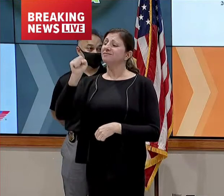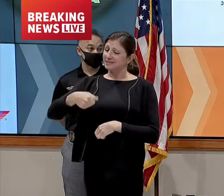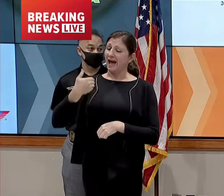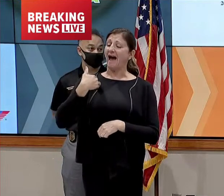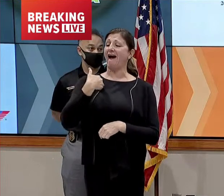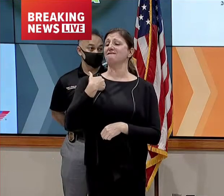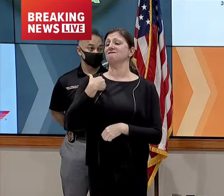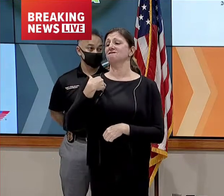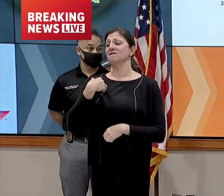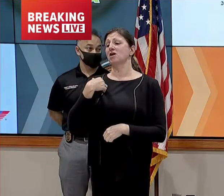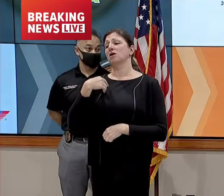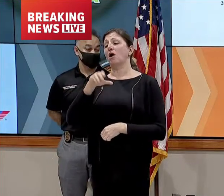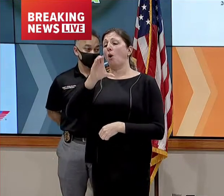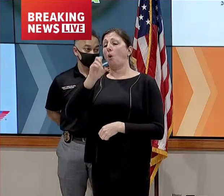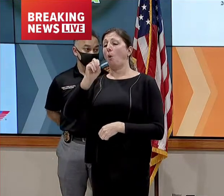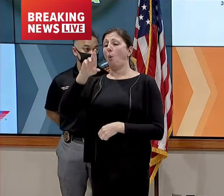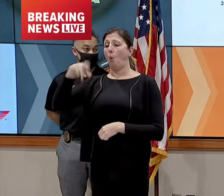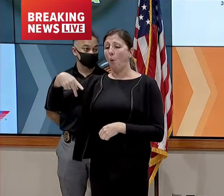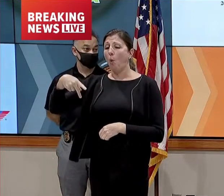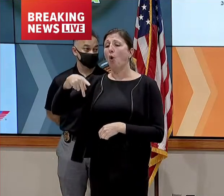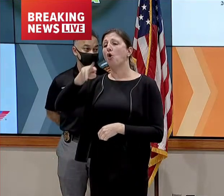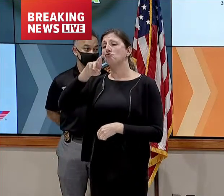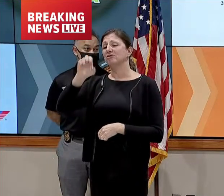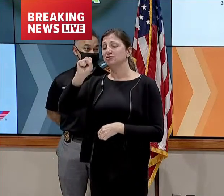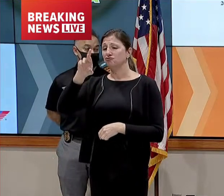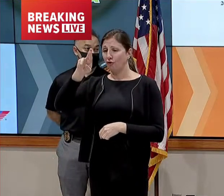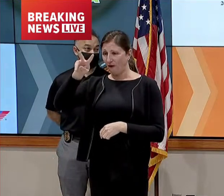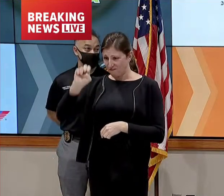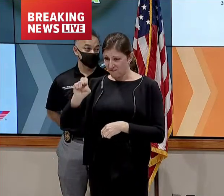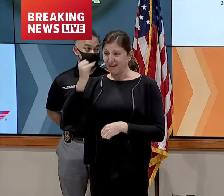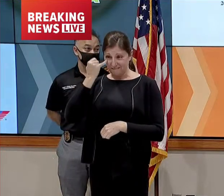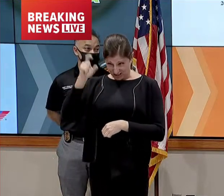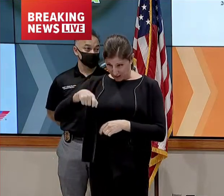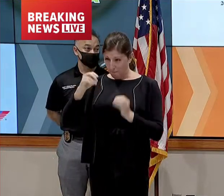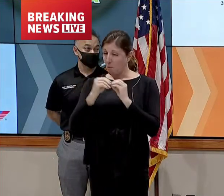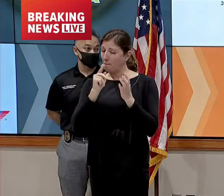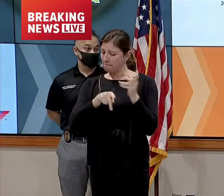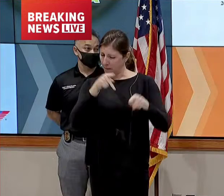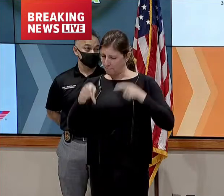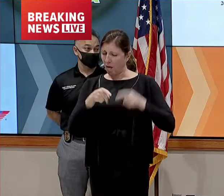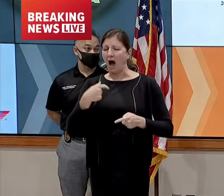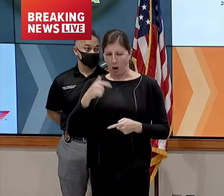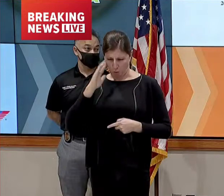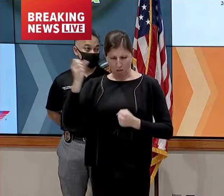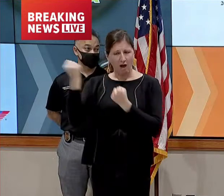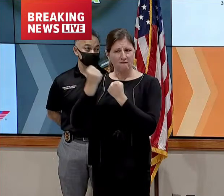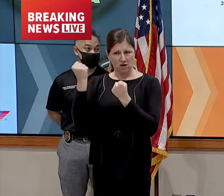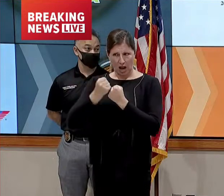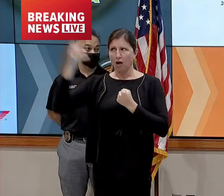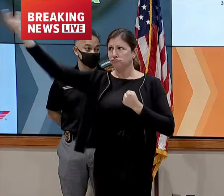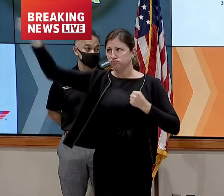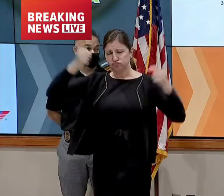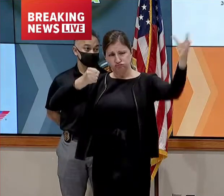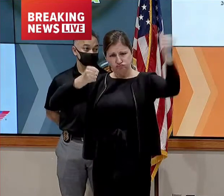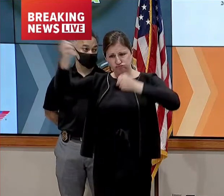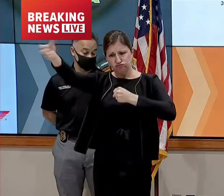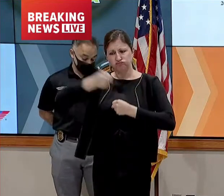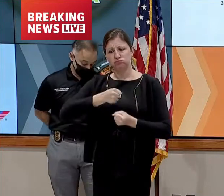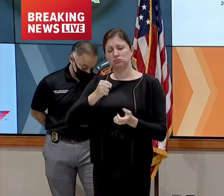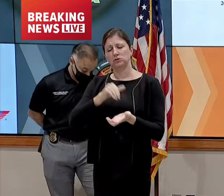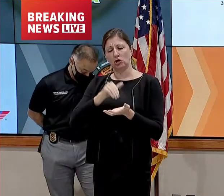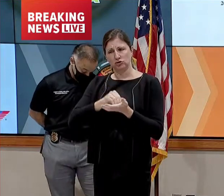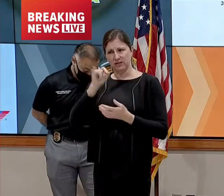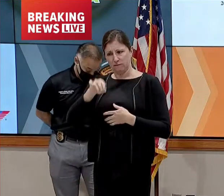corps, and we'll be working and pleading with the country if we need more people, and I will be the #1 person advocating for whatever standards need to be changed